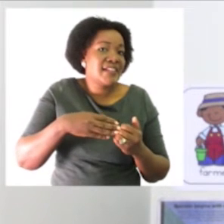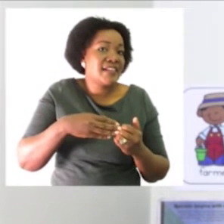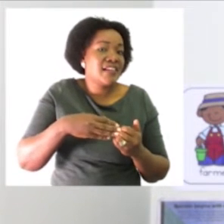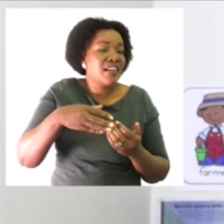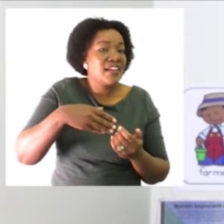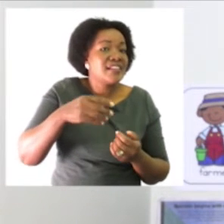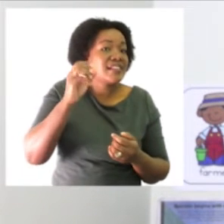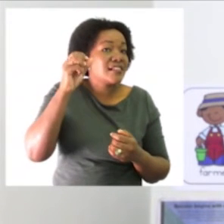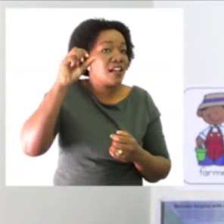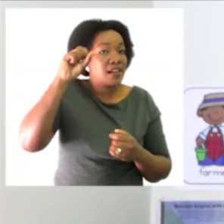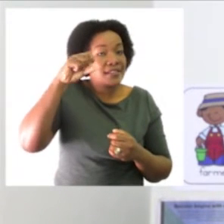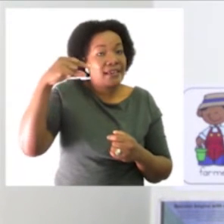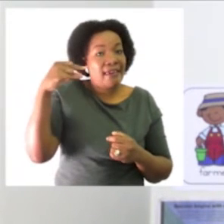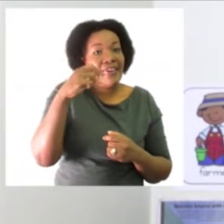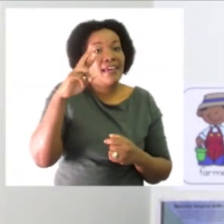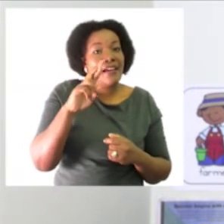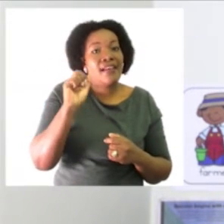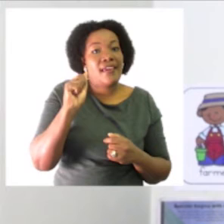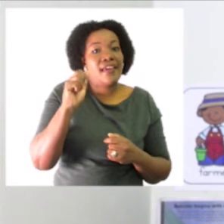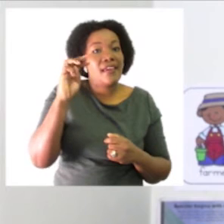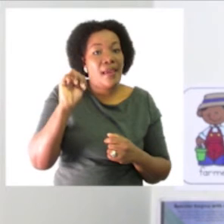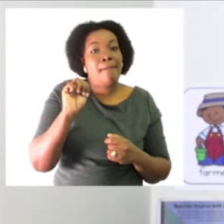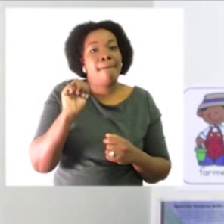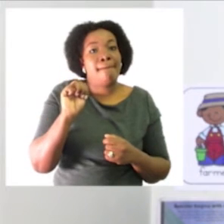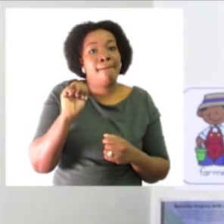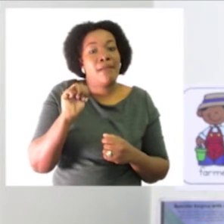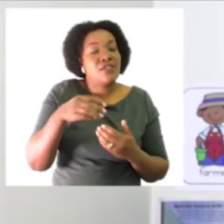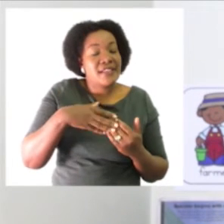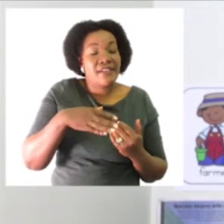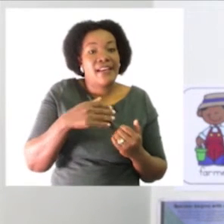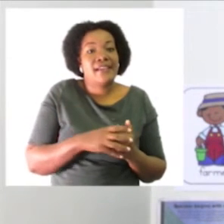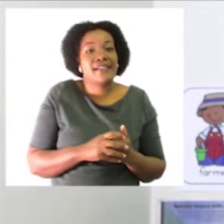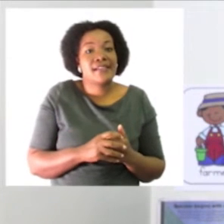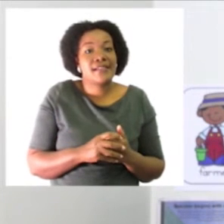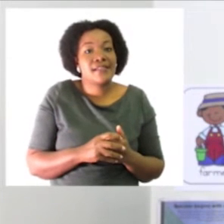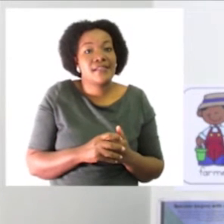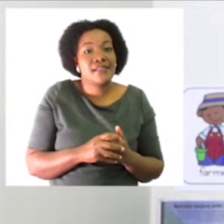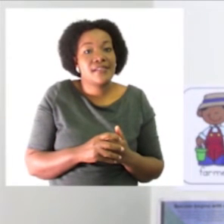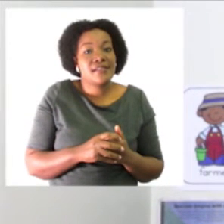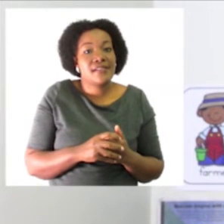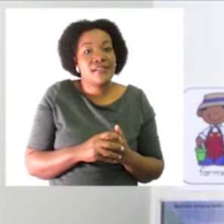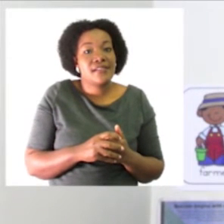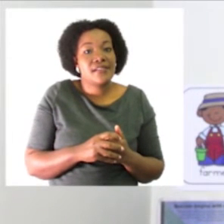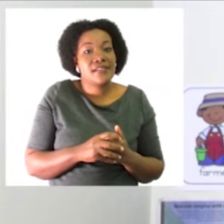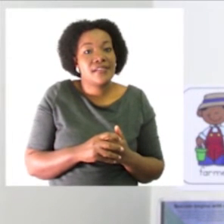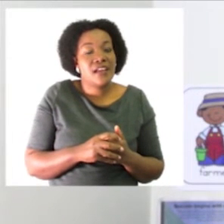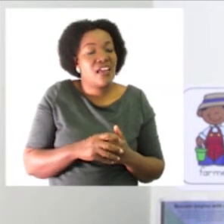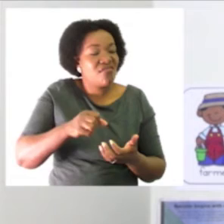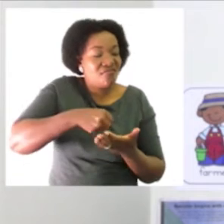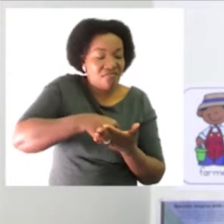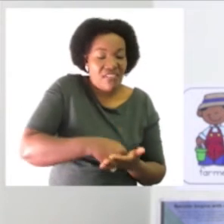in grams. Now, we always calculate the lightest ones in grams and the heavier ones in